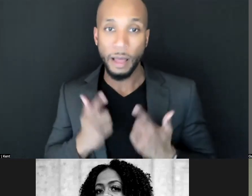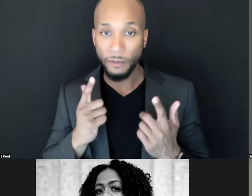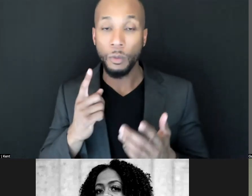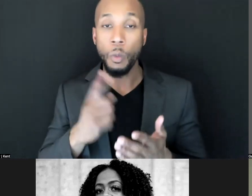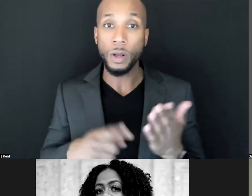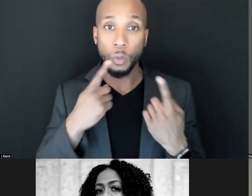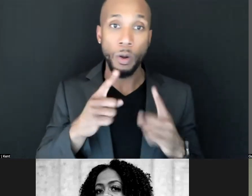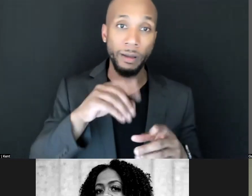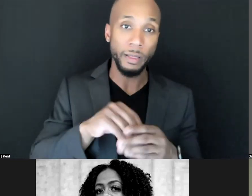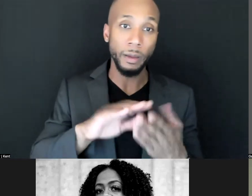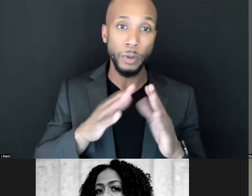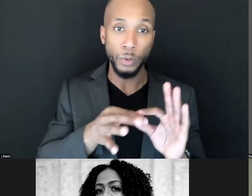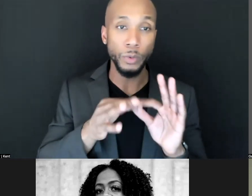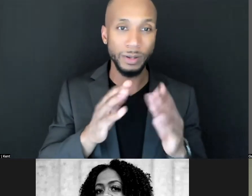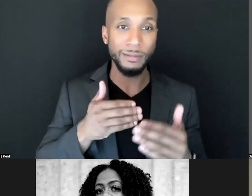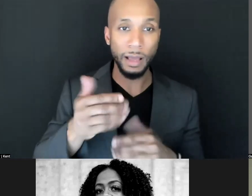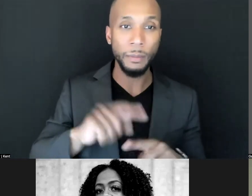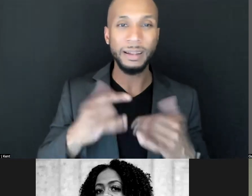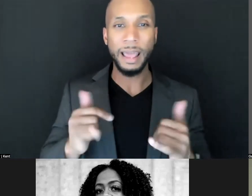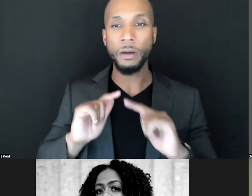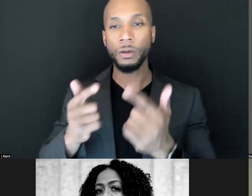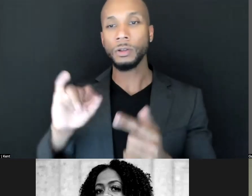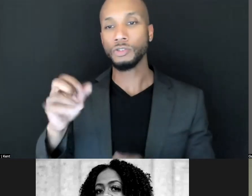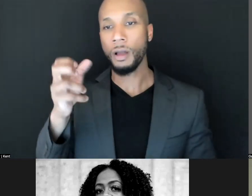in your communities next, but let's hear from John.